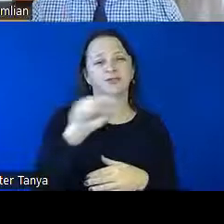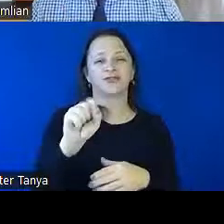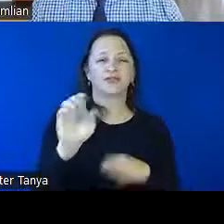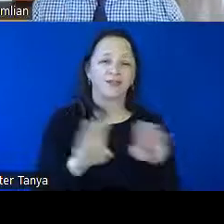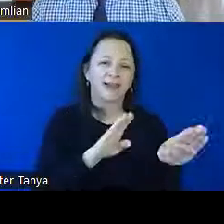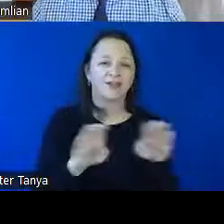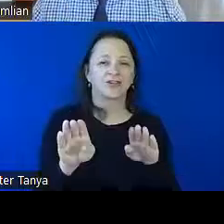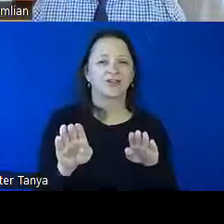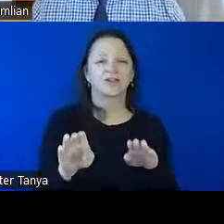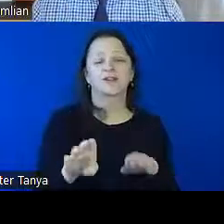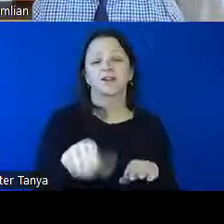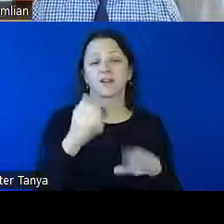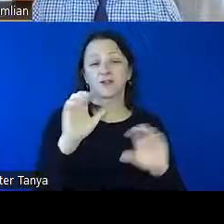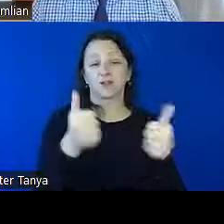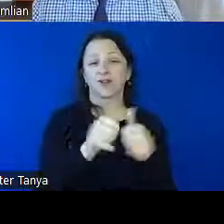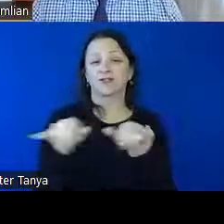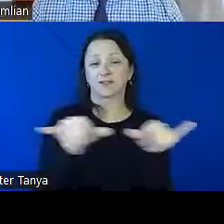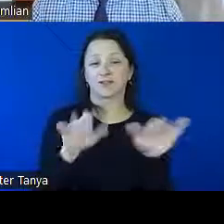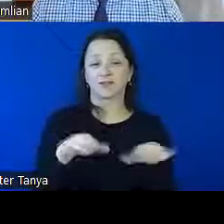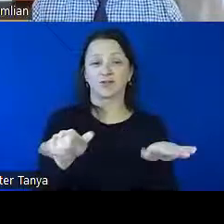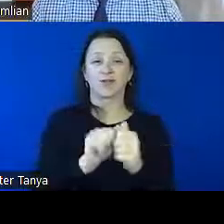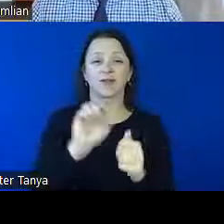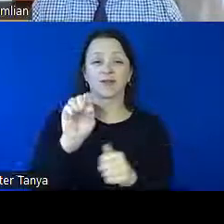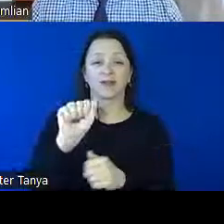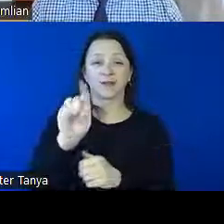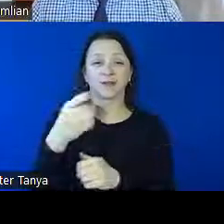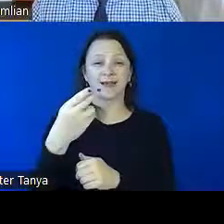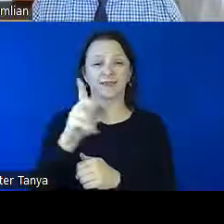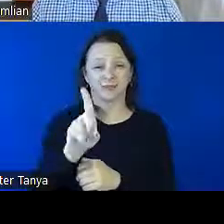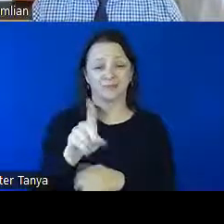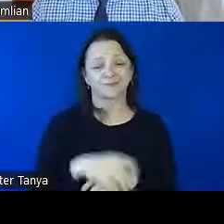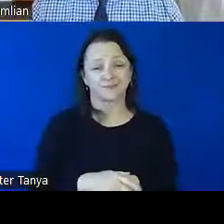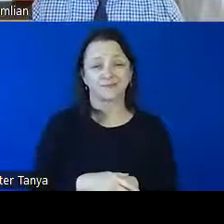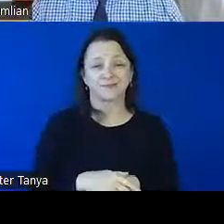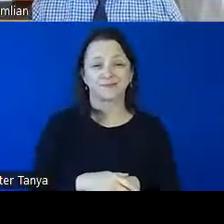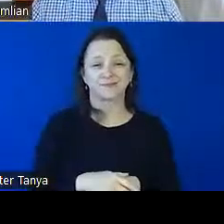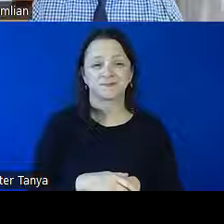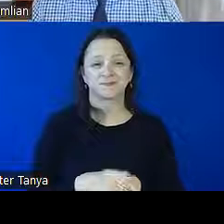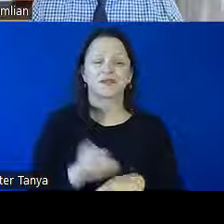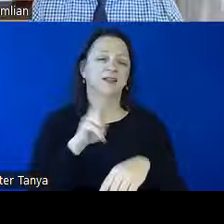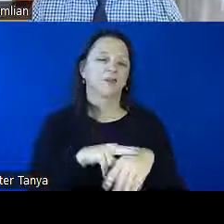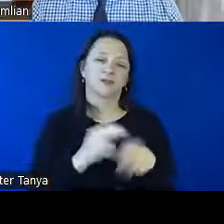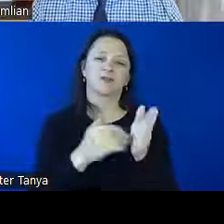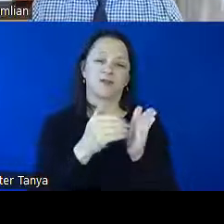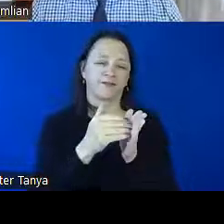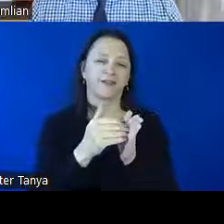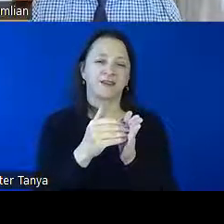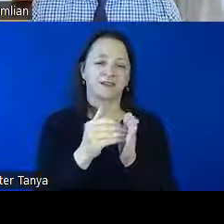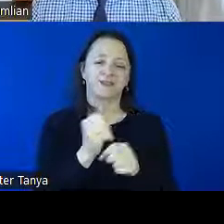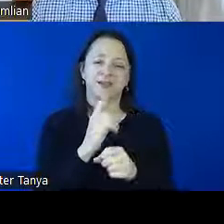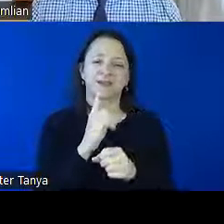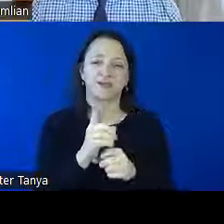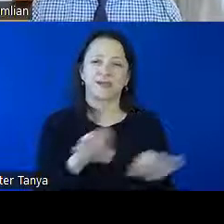that are common to children with ADHD, especially if it's present within autism. And of course, we often are making sure that